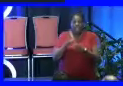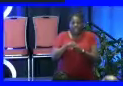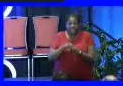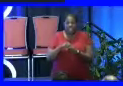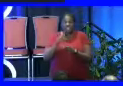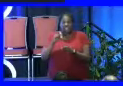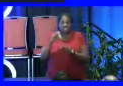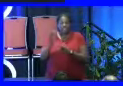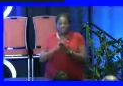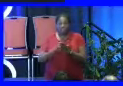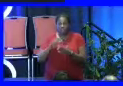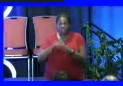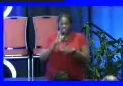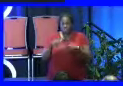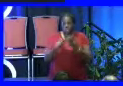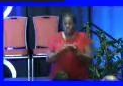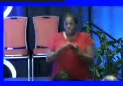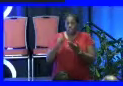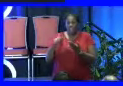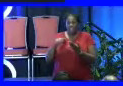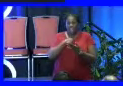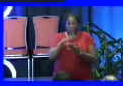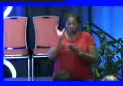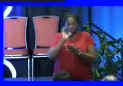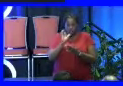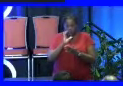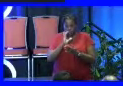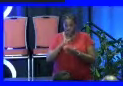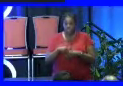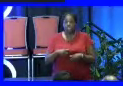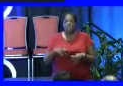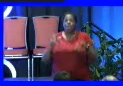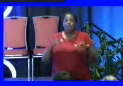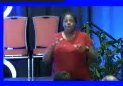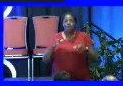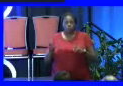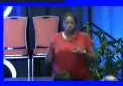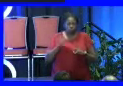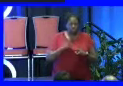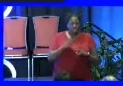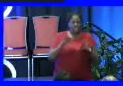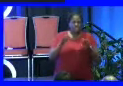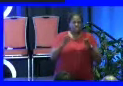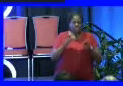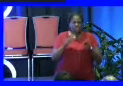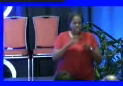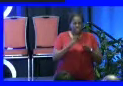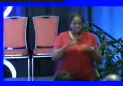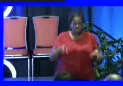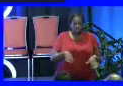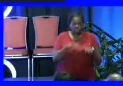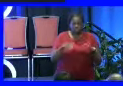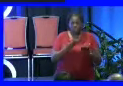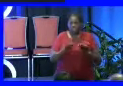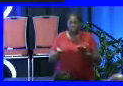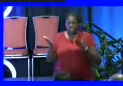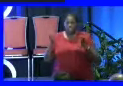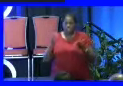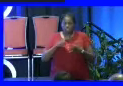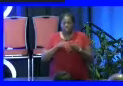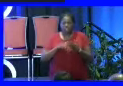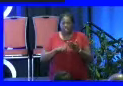our sort of queries. So we can query, let's look at this managed care's performance and all these things and who they serve and blah, blah,